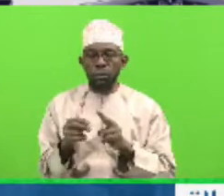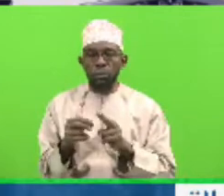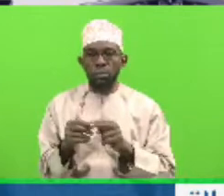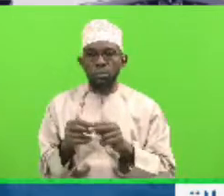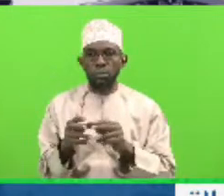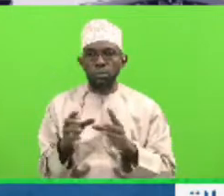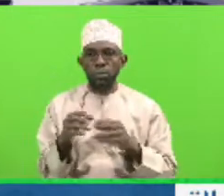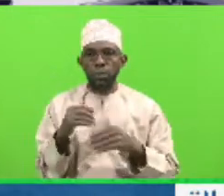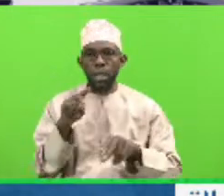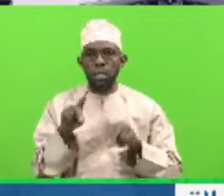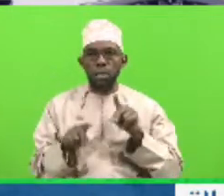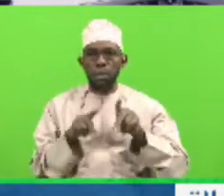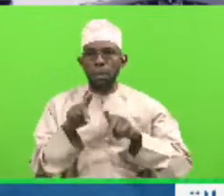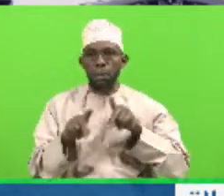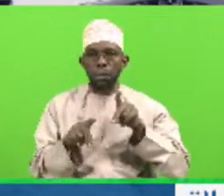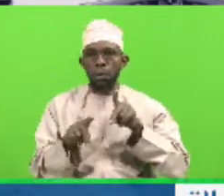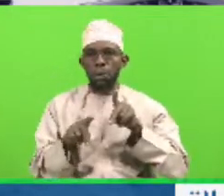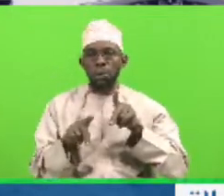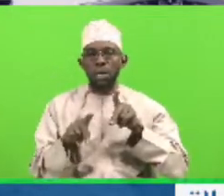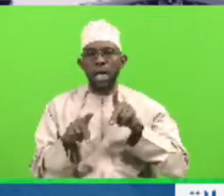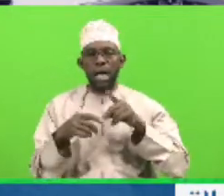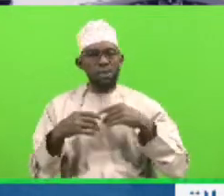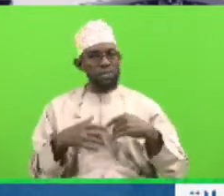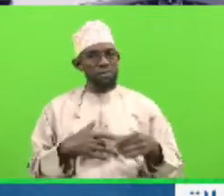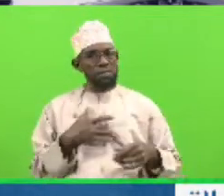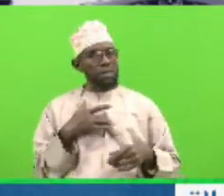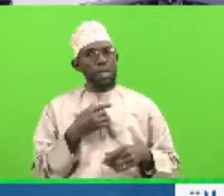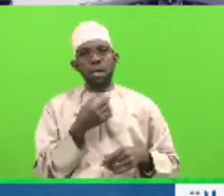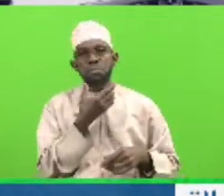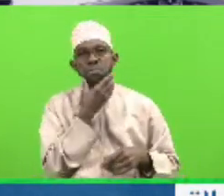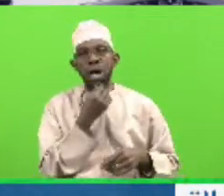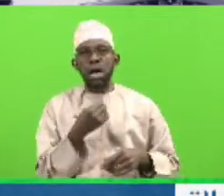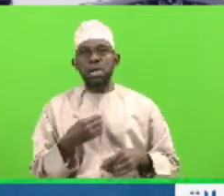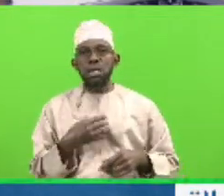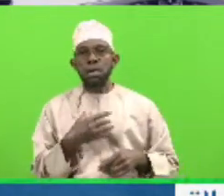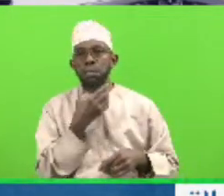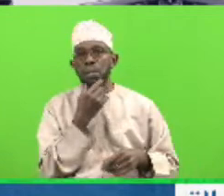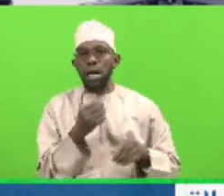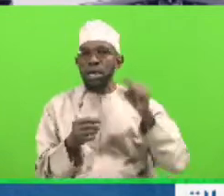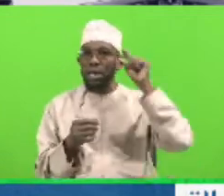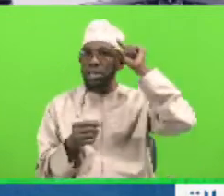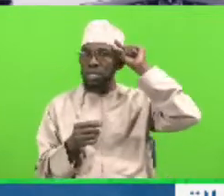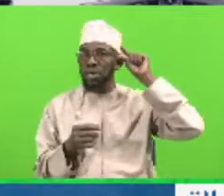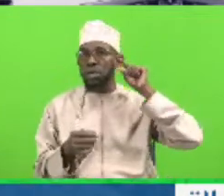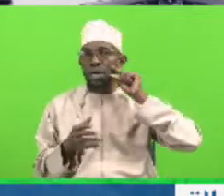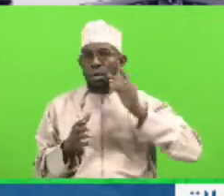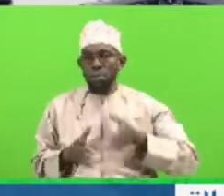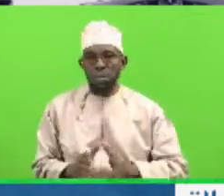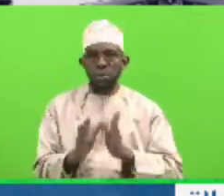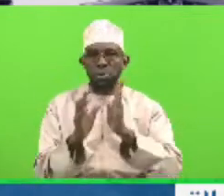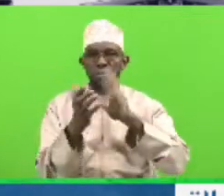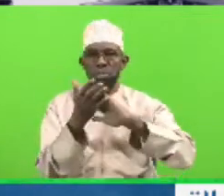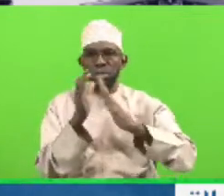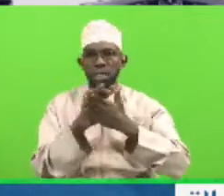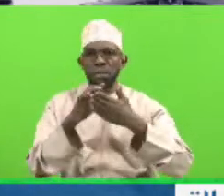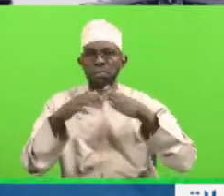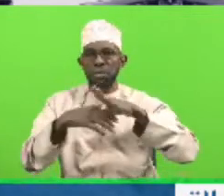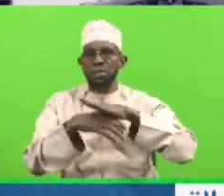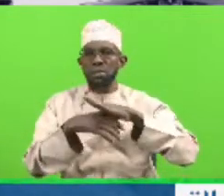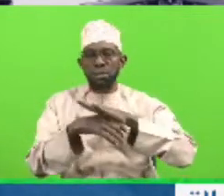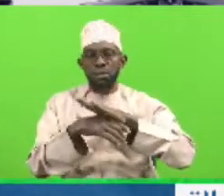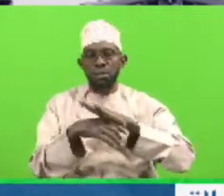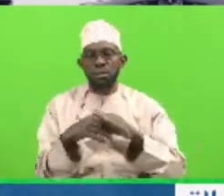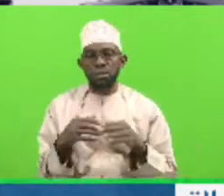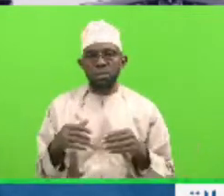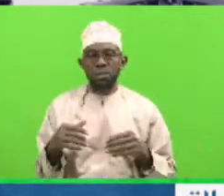and that people who are attracted to the same gender are born that way. That they are born that